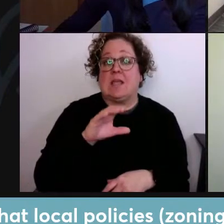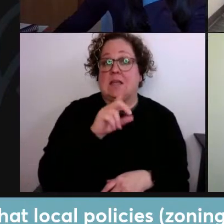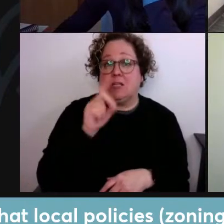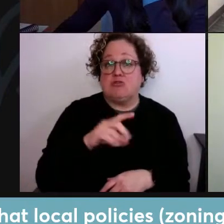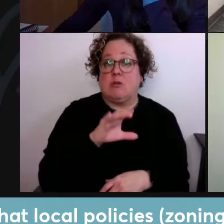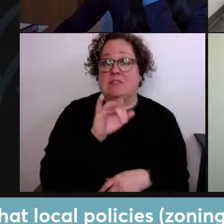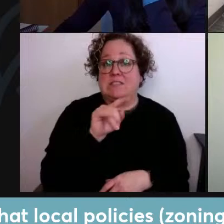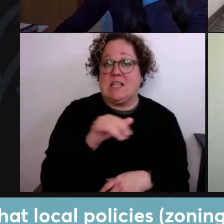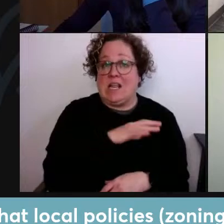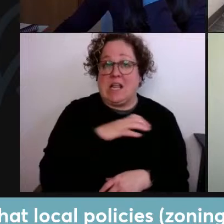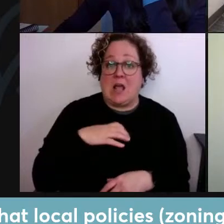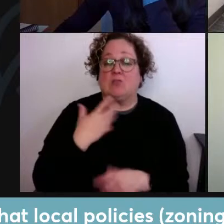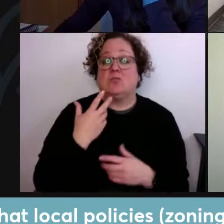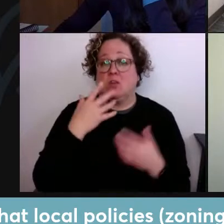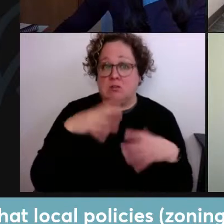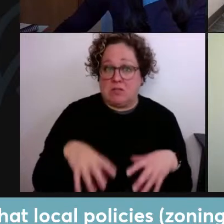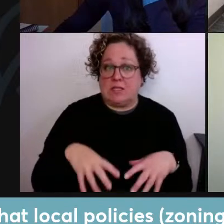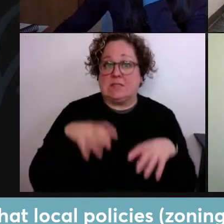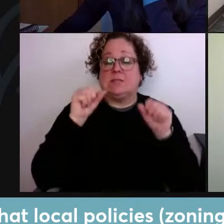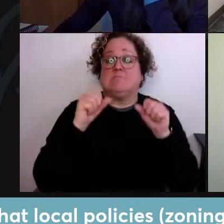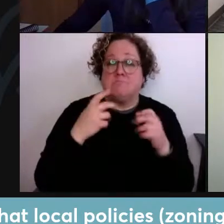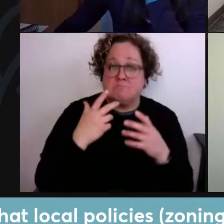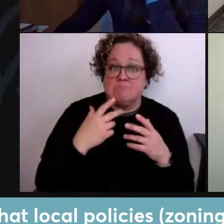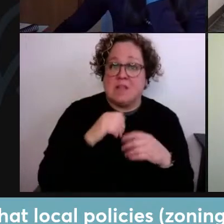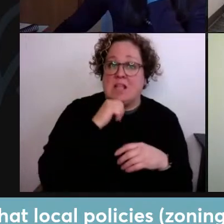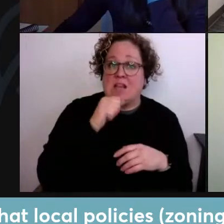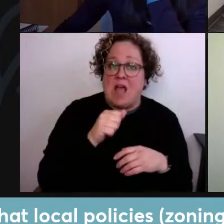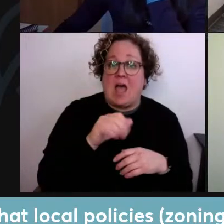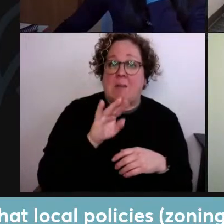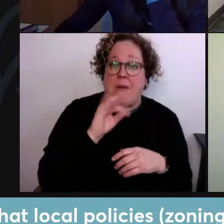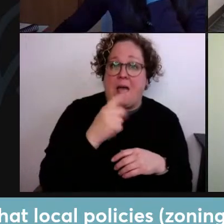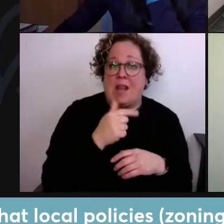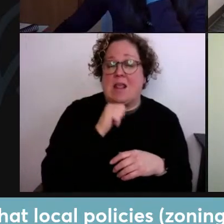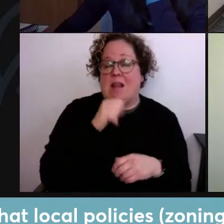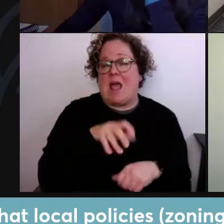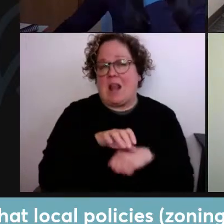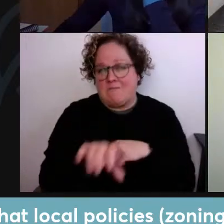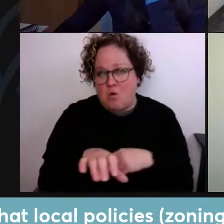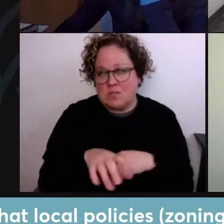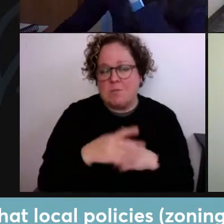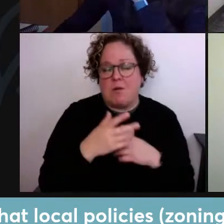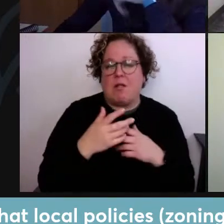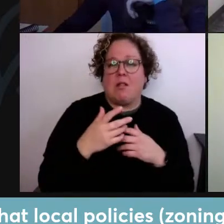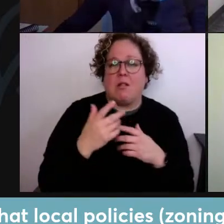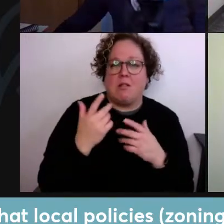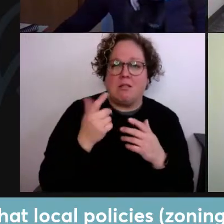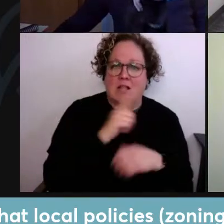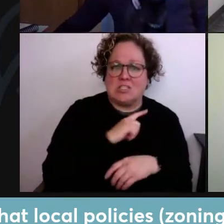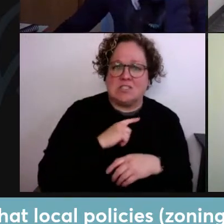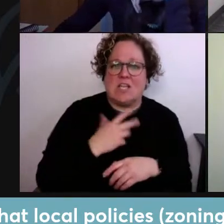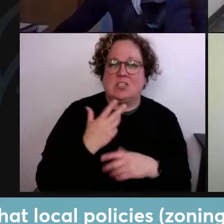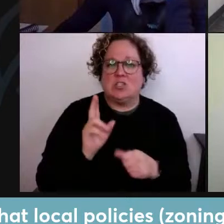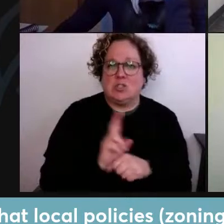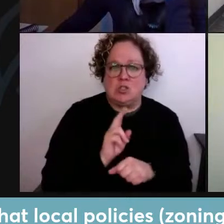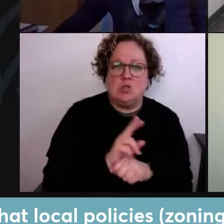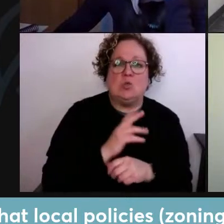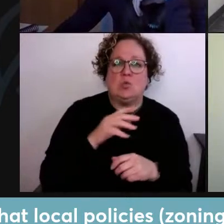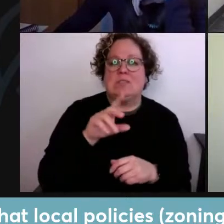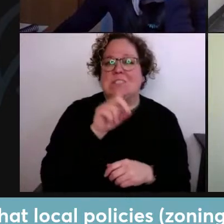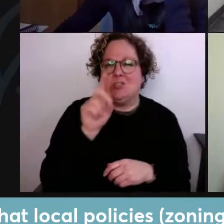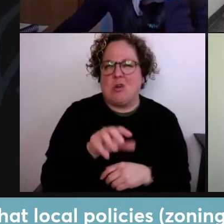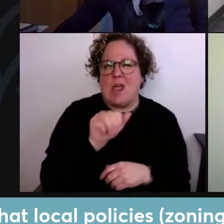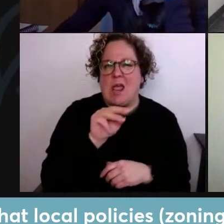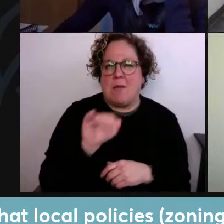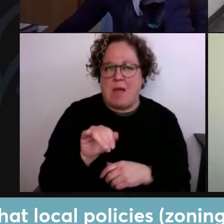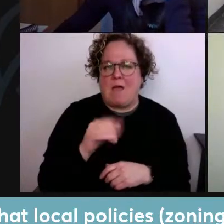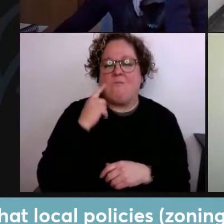a non-binding, non-enforceable resolution to use a Detroit AMI, at least to the extent where there are local funds. We know